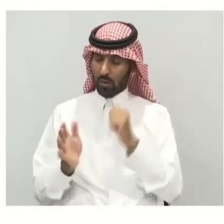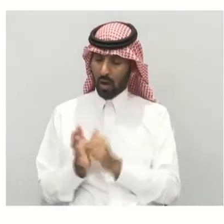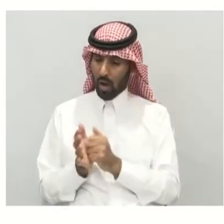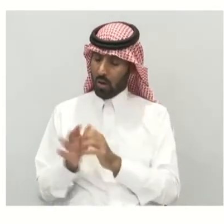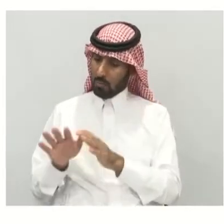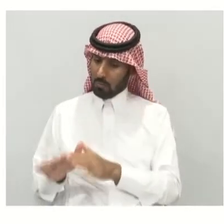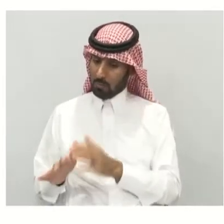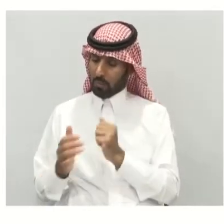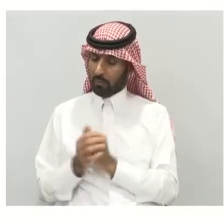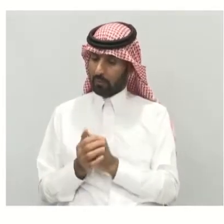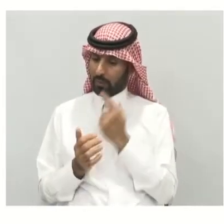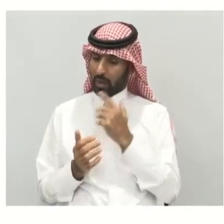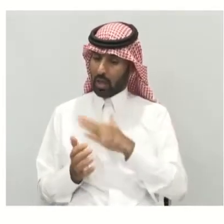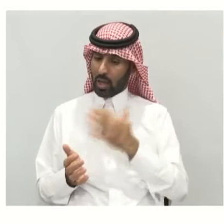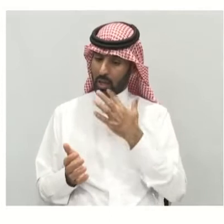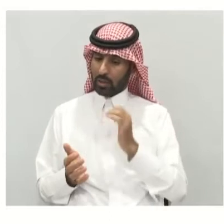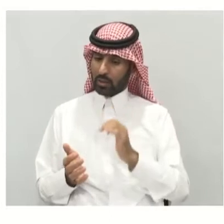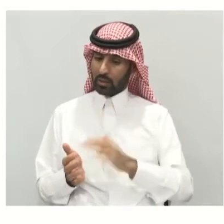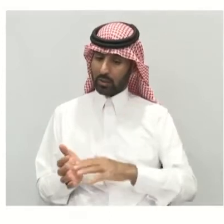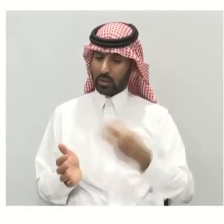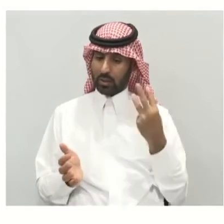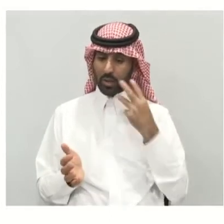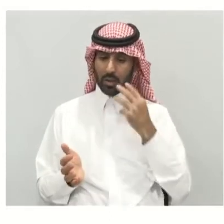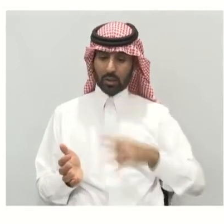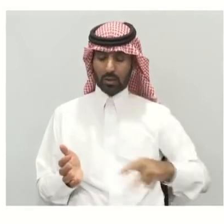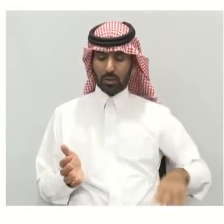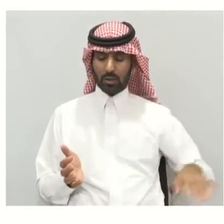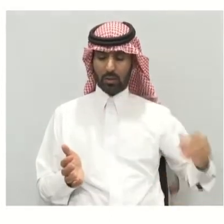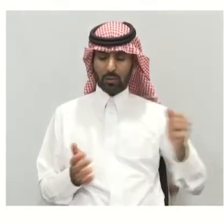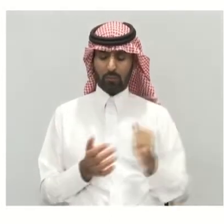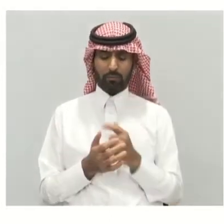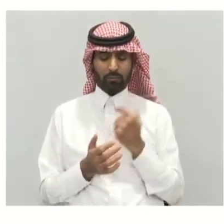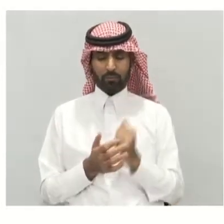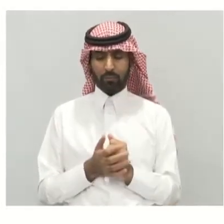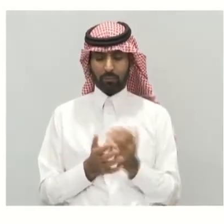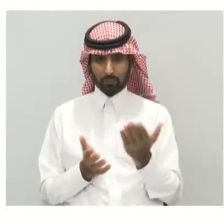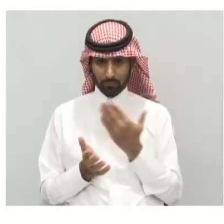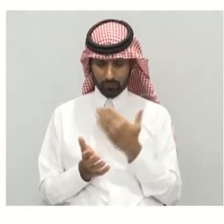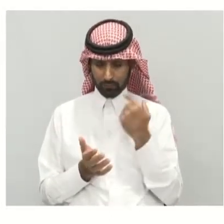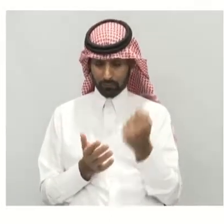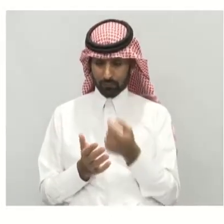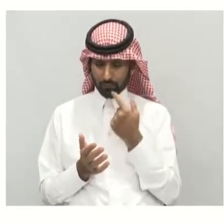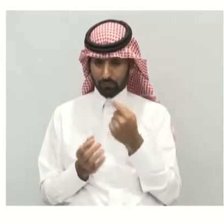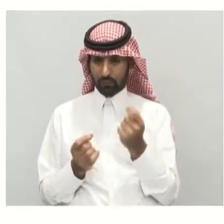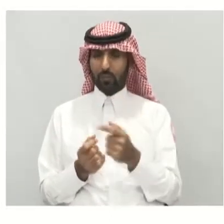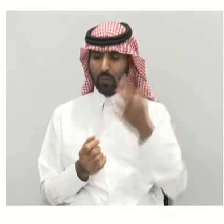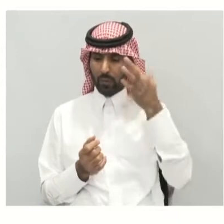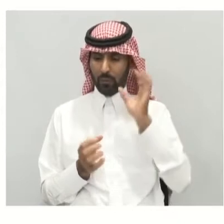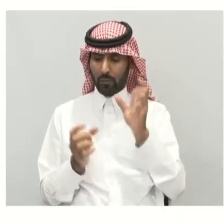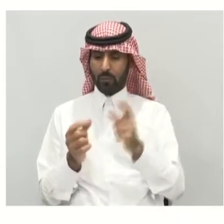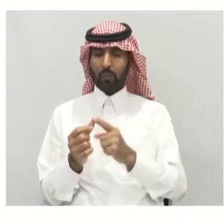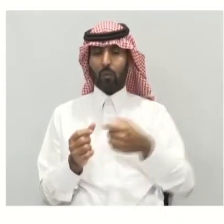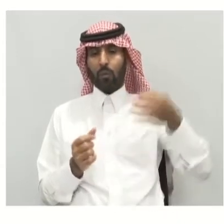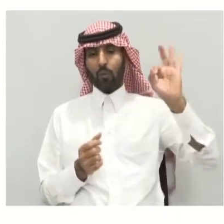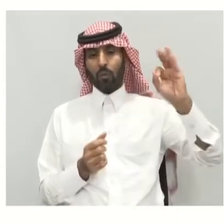house since I was 3 years old or for 13 years. You can use it with since and